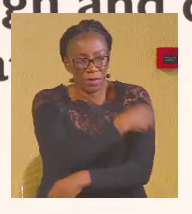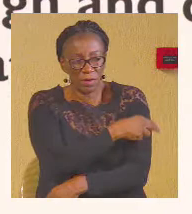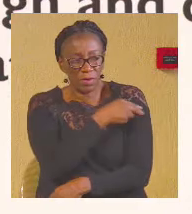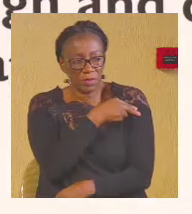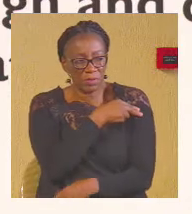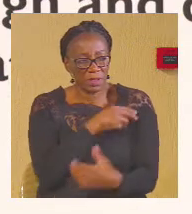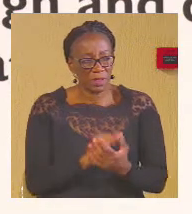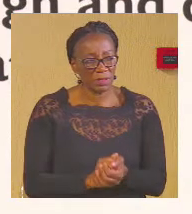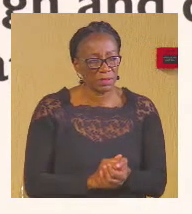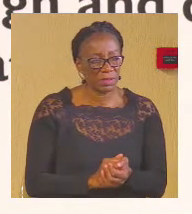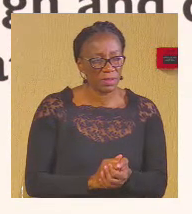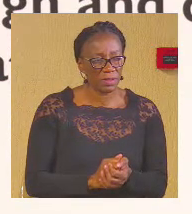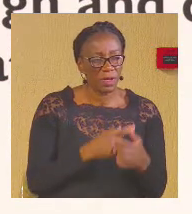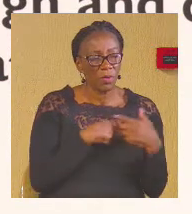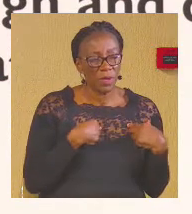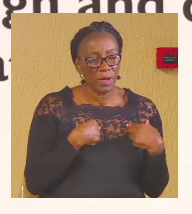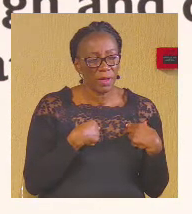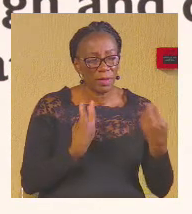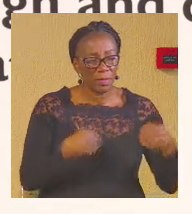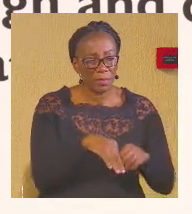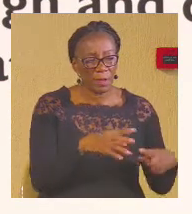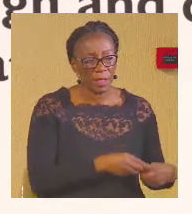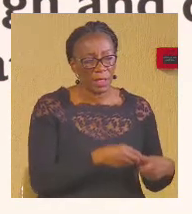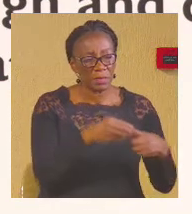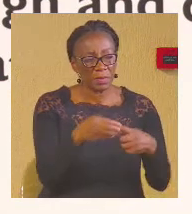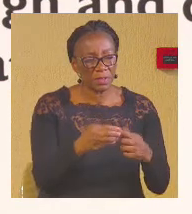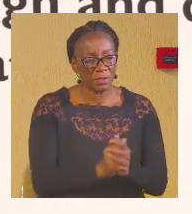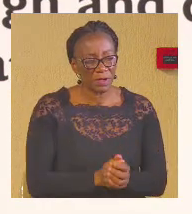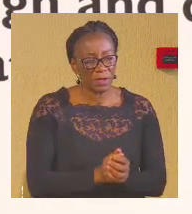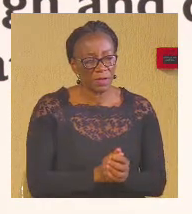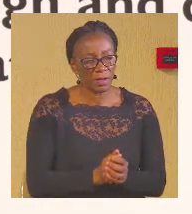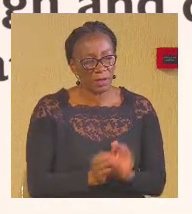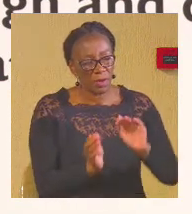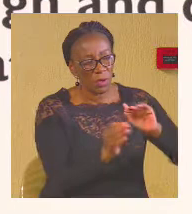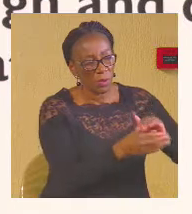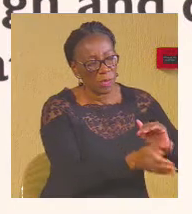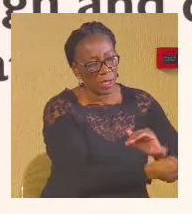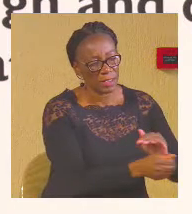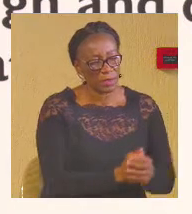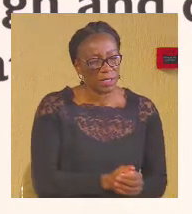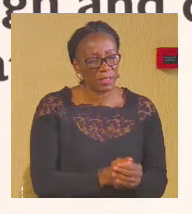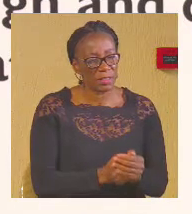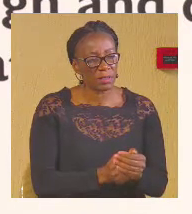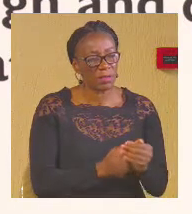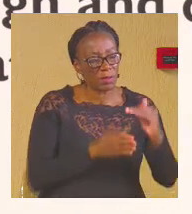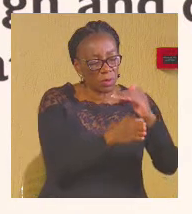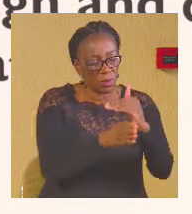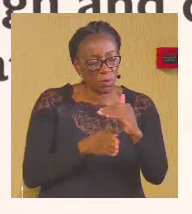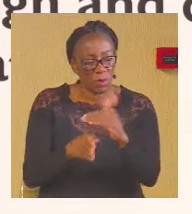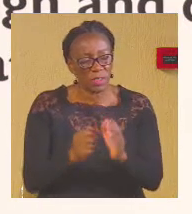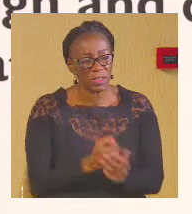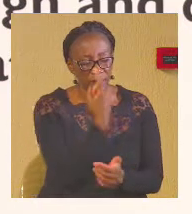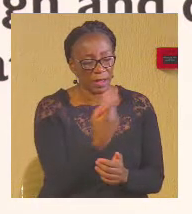that we have made specific reservations for isolation beds at each and every of those hospitals.